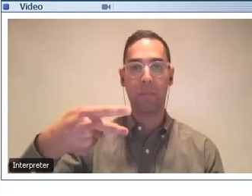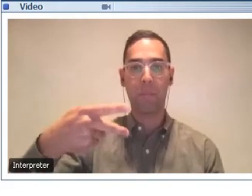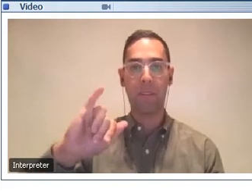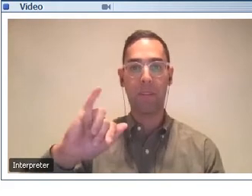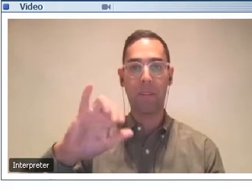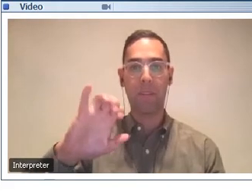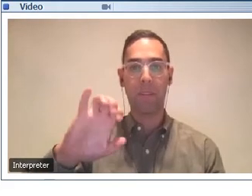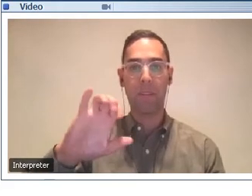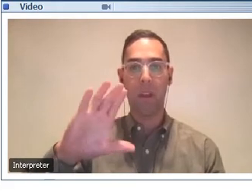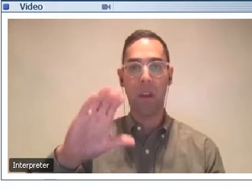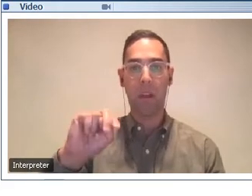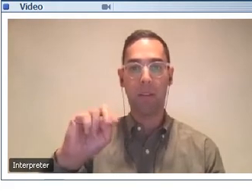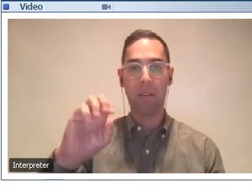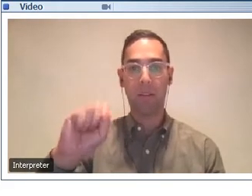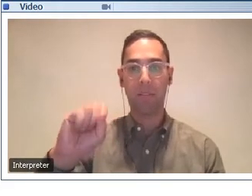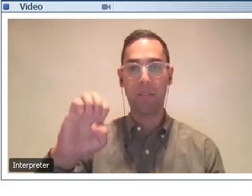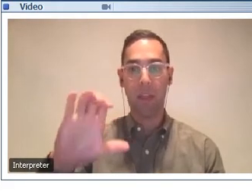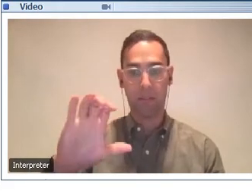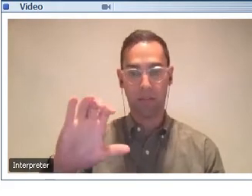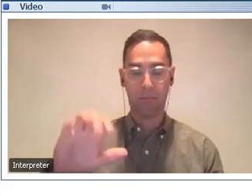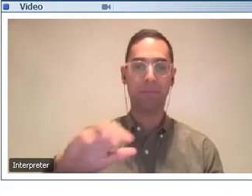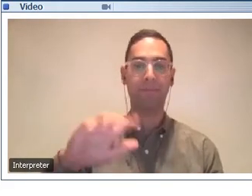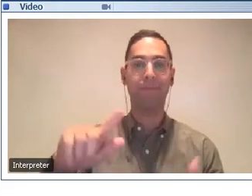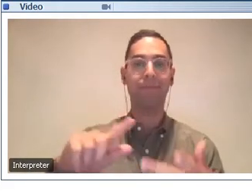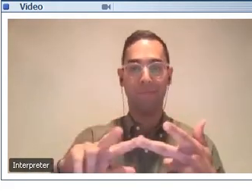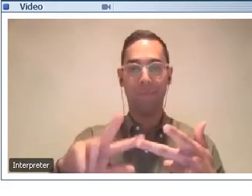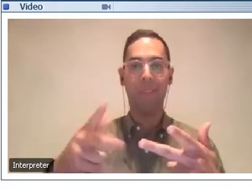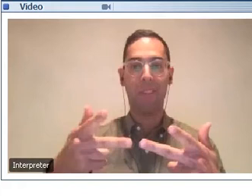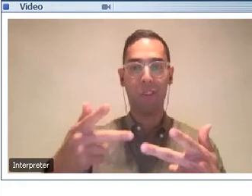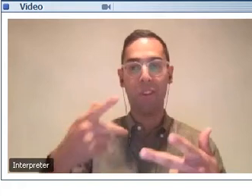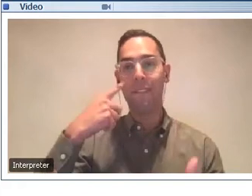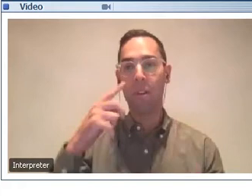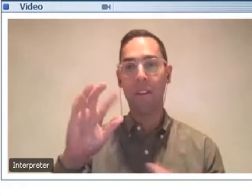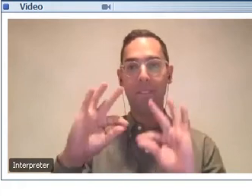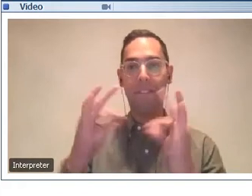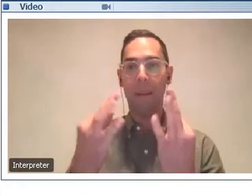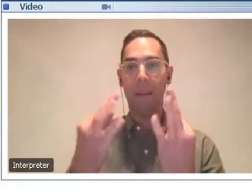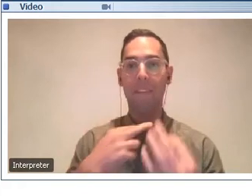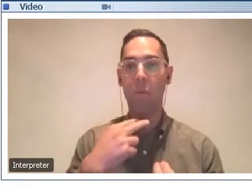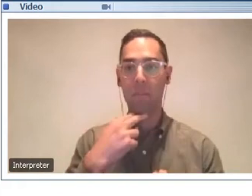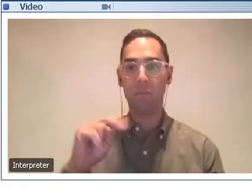@GCPI-EconSec. And then the third is for Family Voices New Jersey, and that is